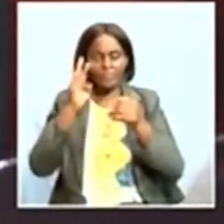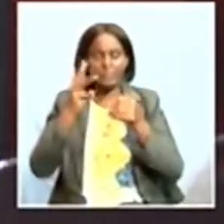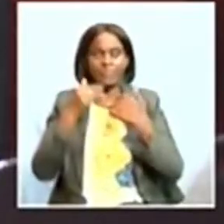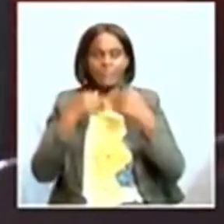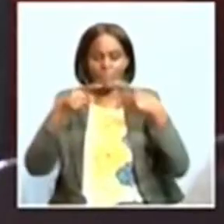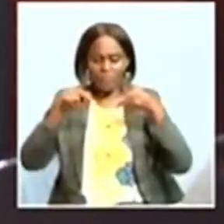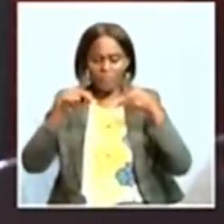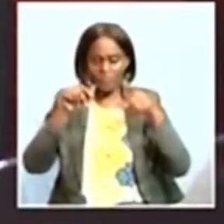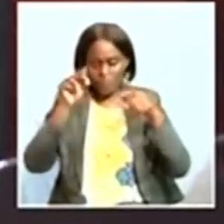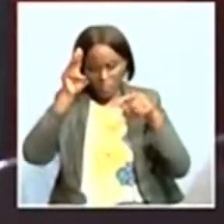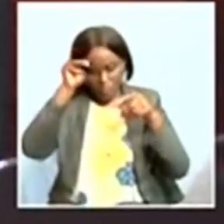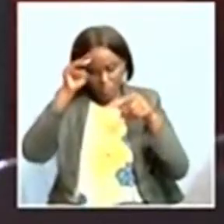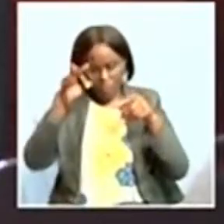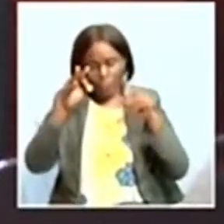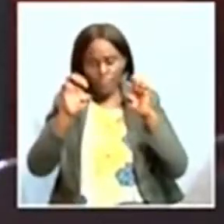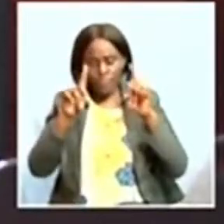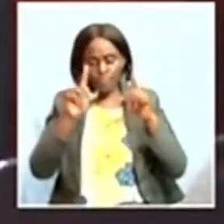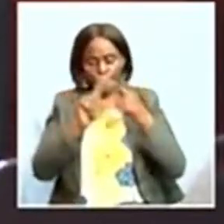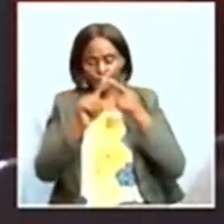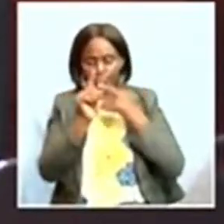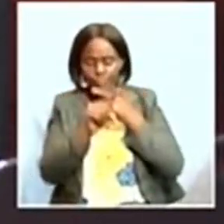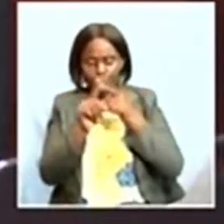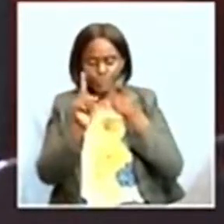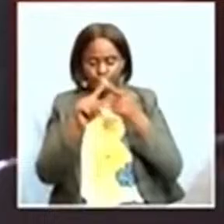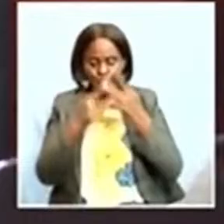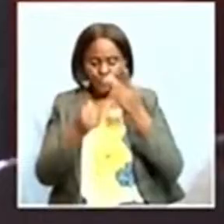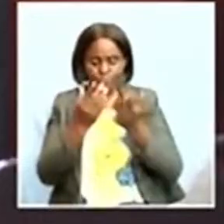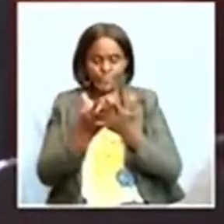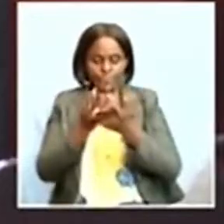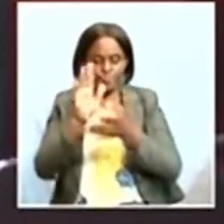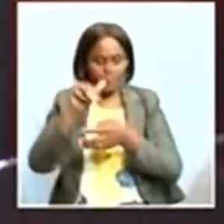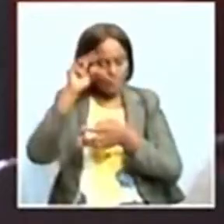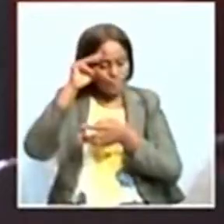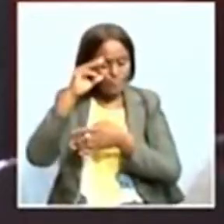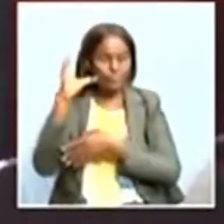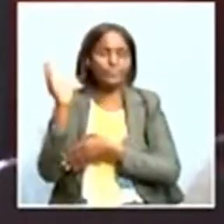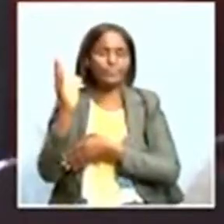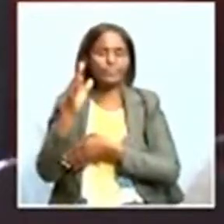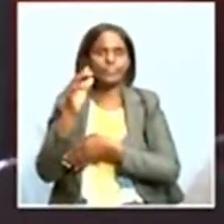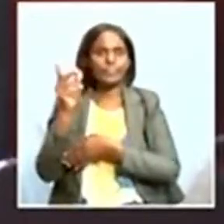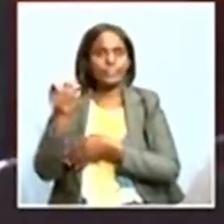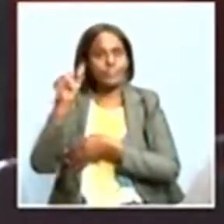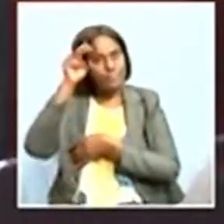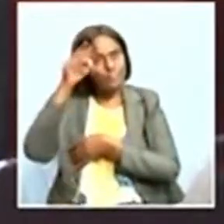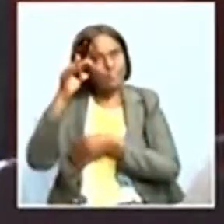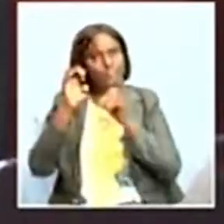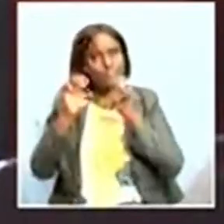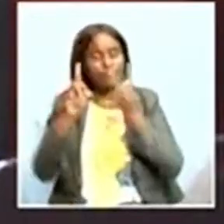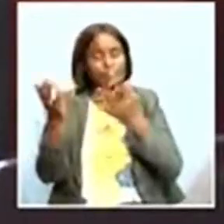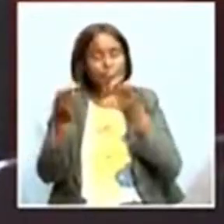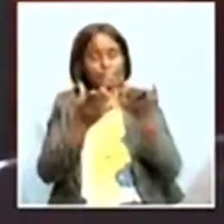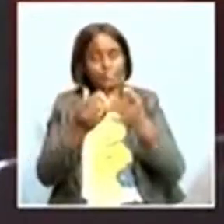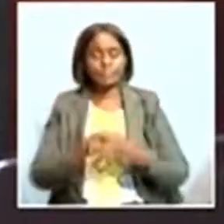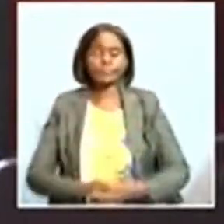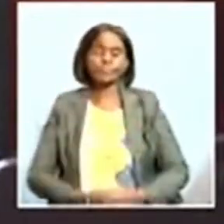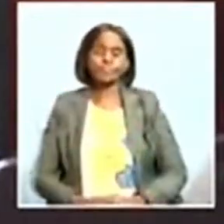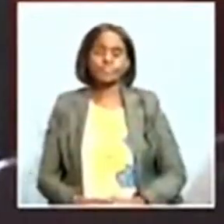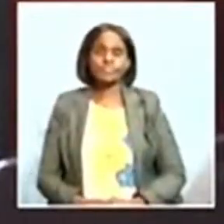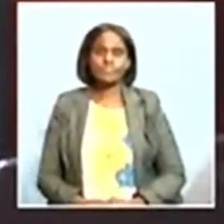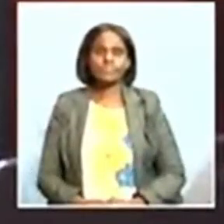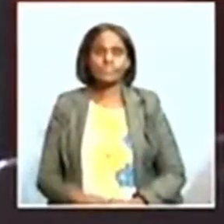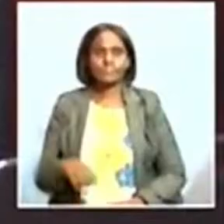have permitted the Honorable Minister of Education to present a ministerial statement. The Honorable Minister of Education.